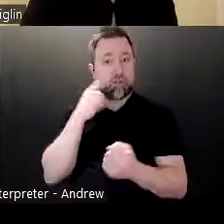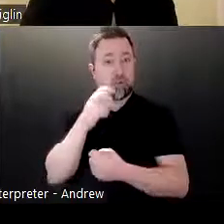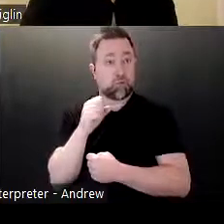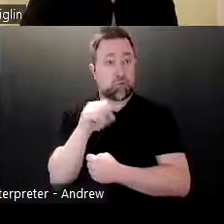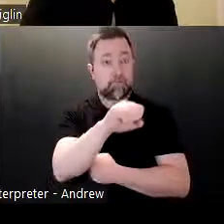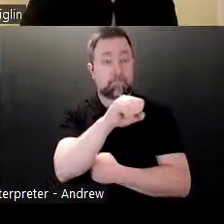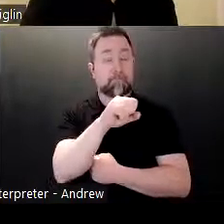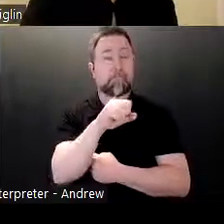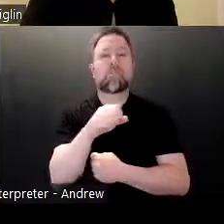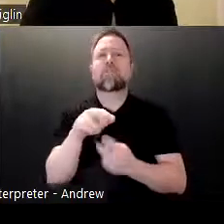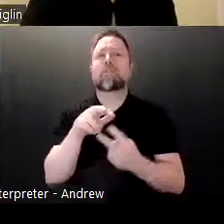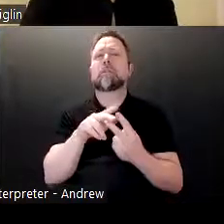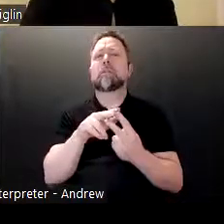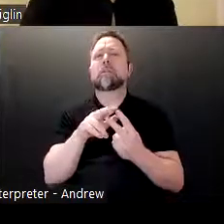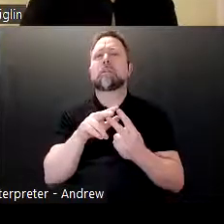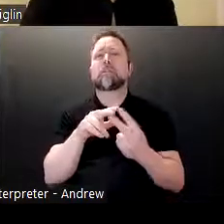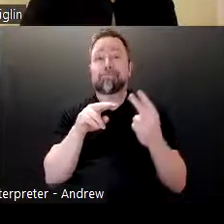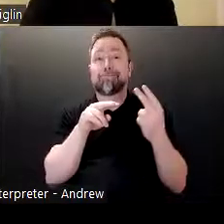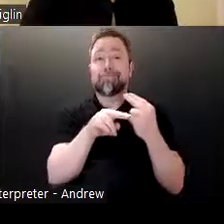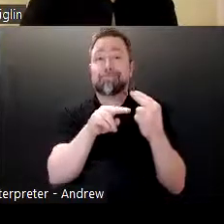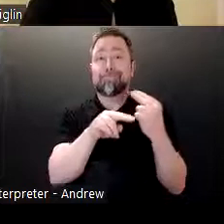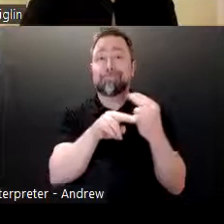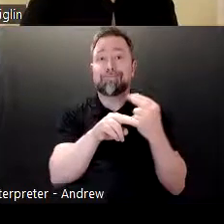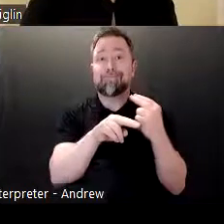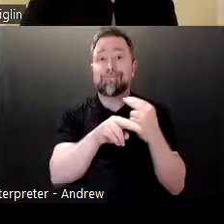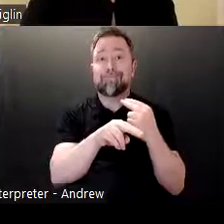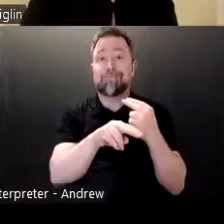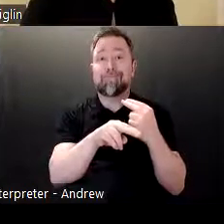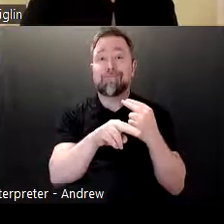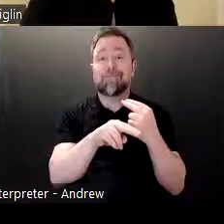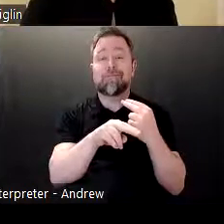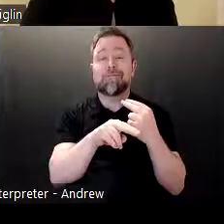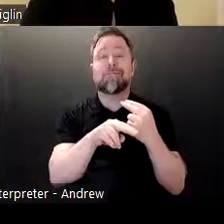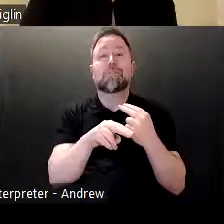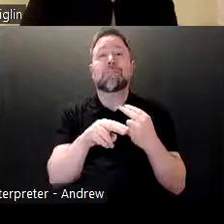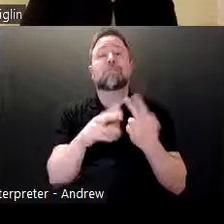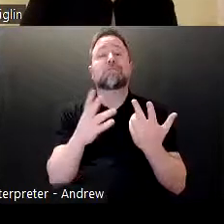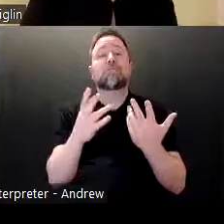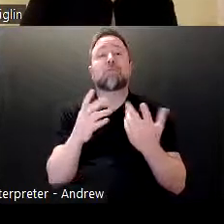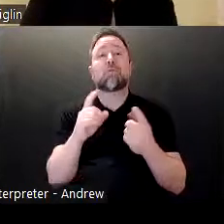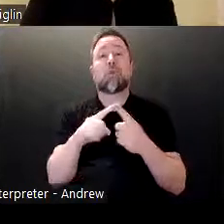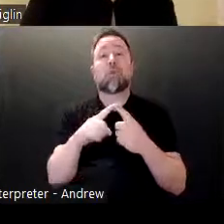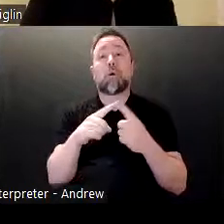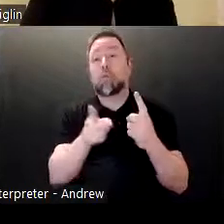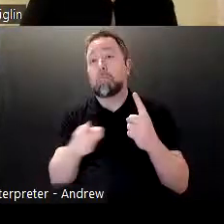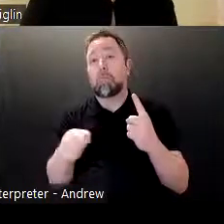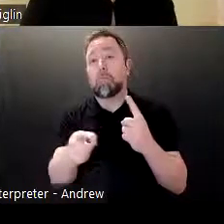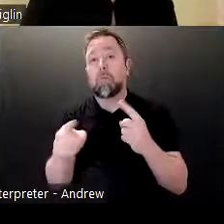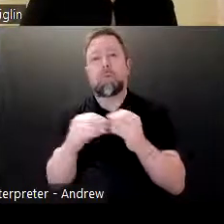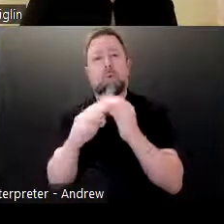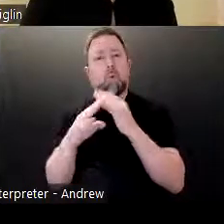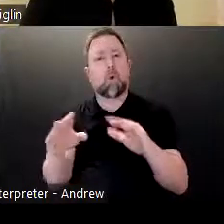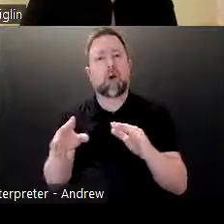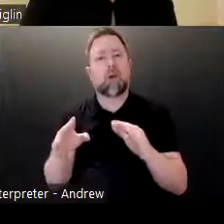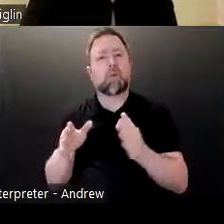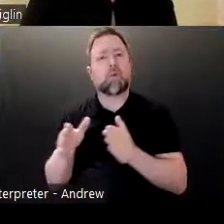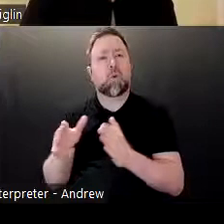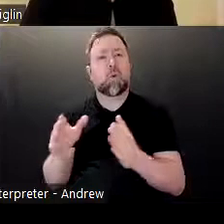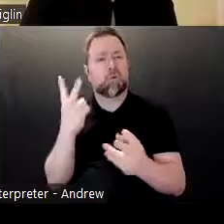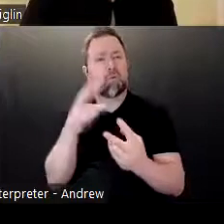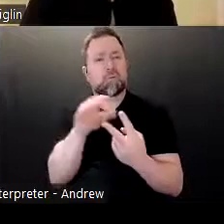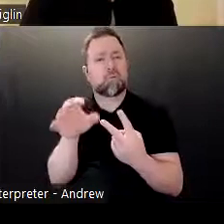You will either take the interstate for a swifter arrival, or you will perhaps meander on quieter roads as